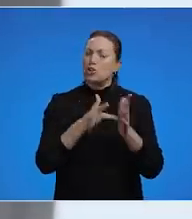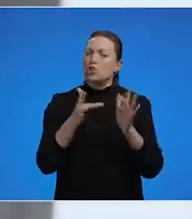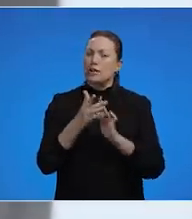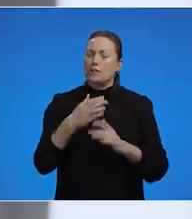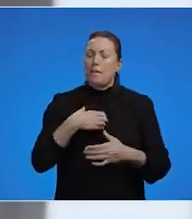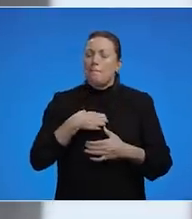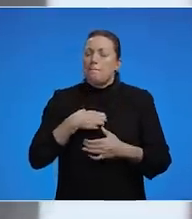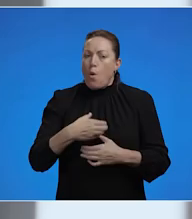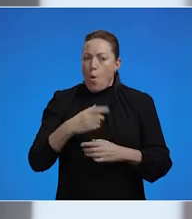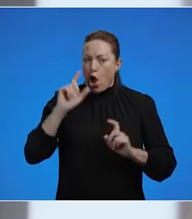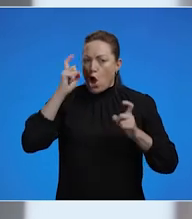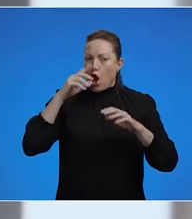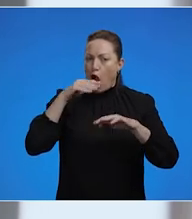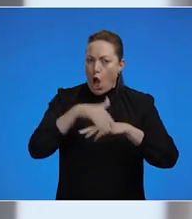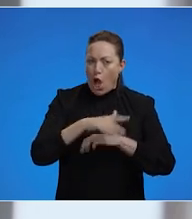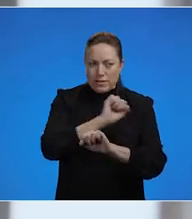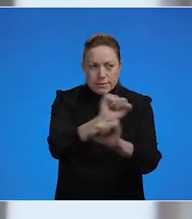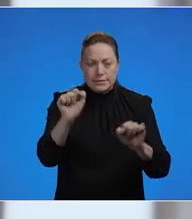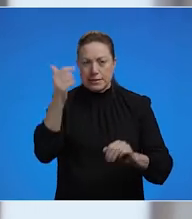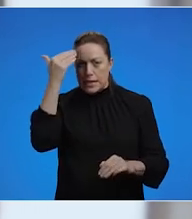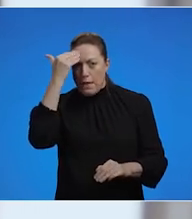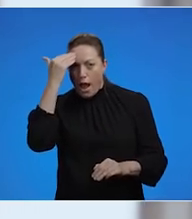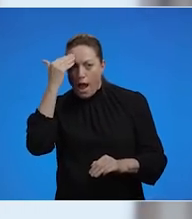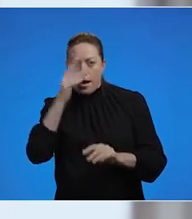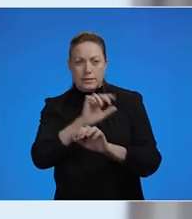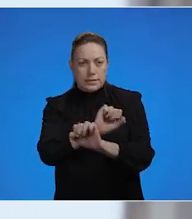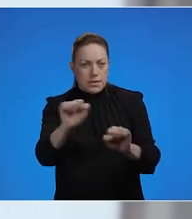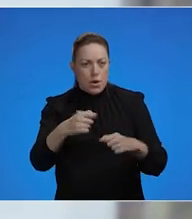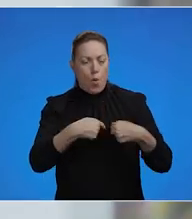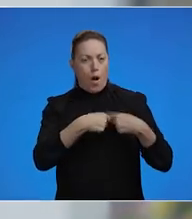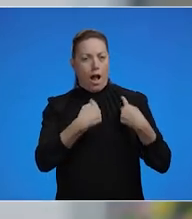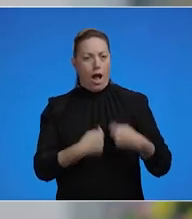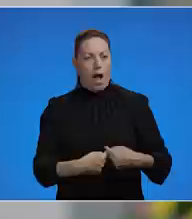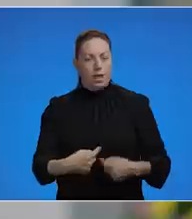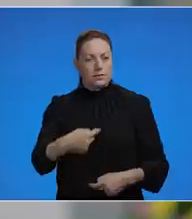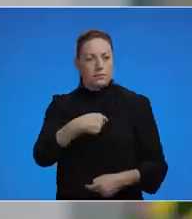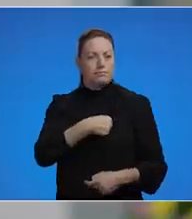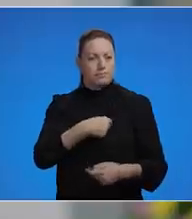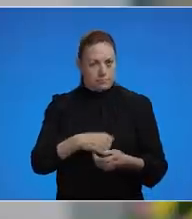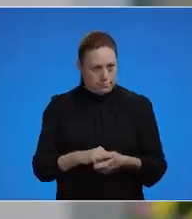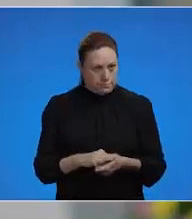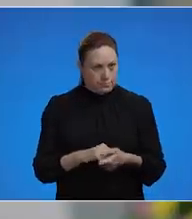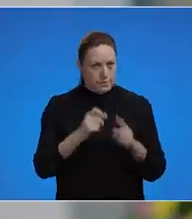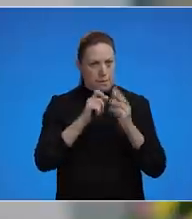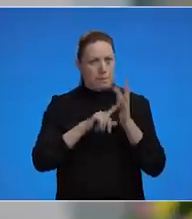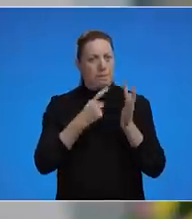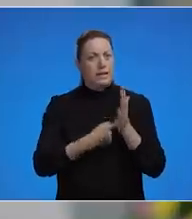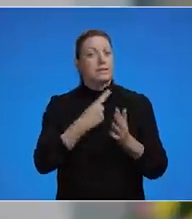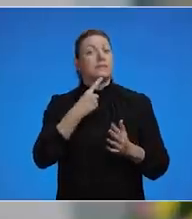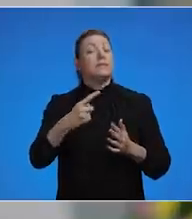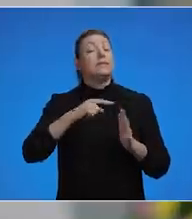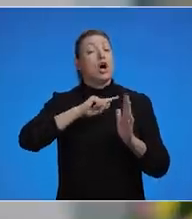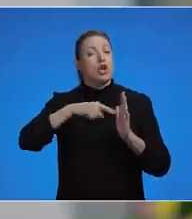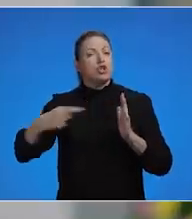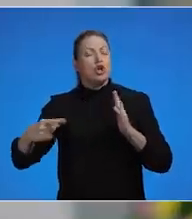was more concerned about nourishing their minds and their hearts with what Peter called the words